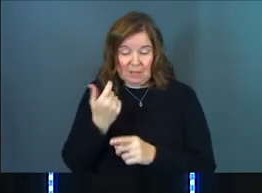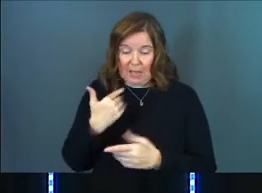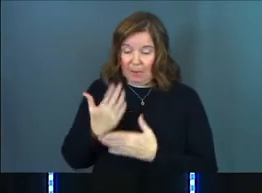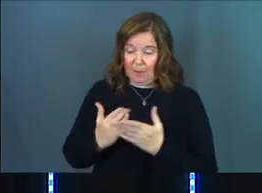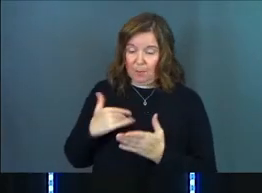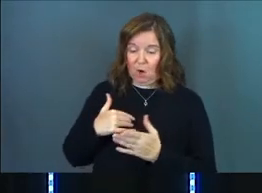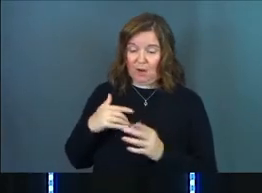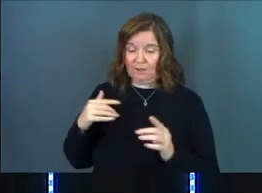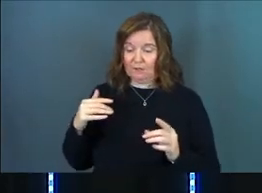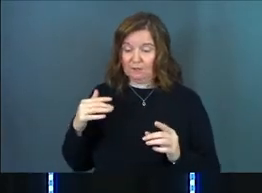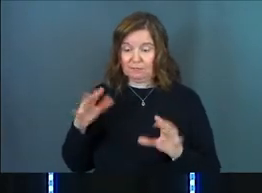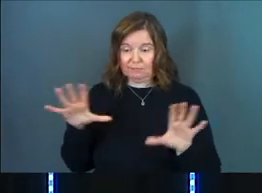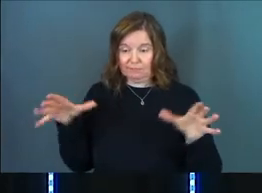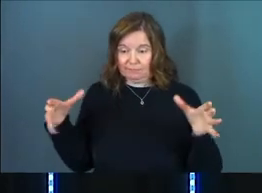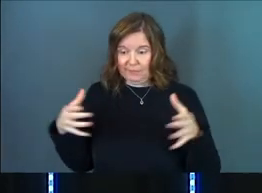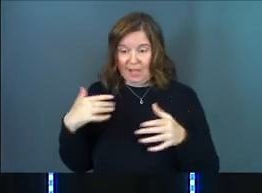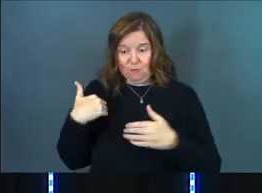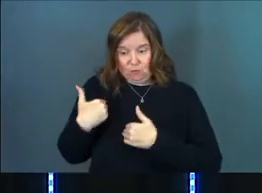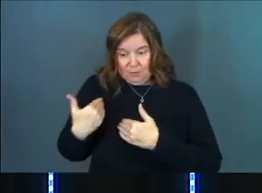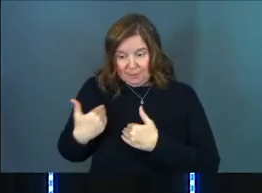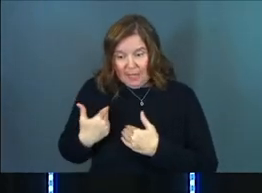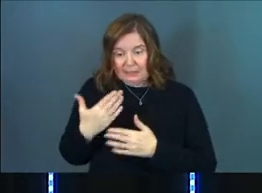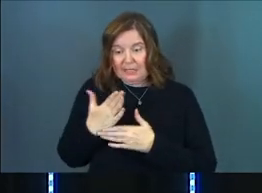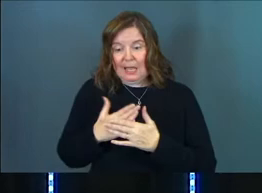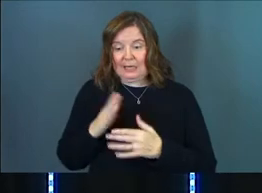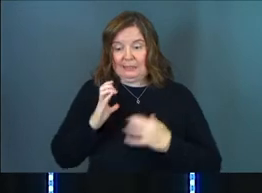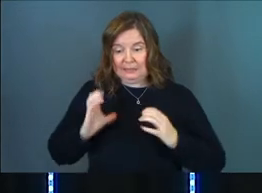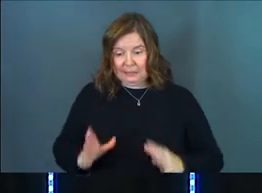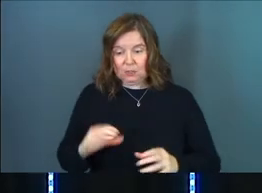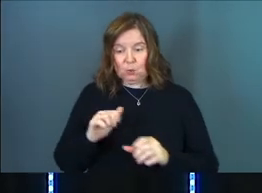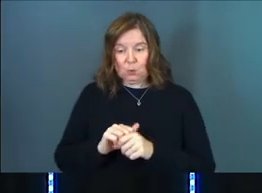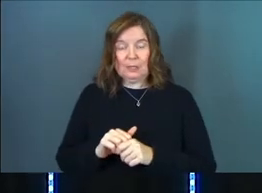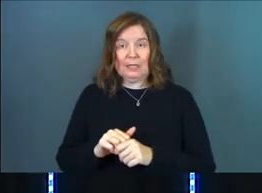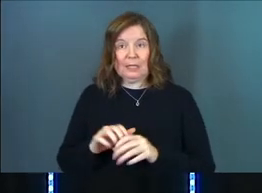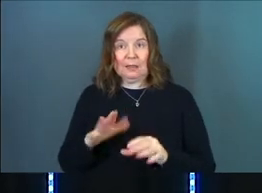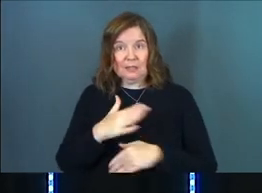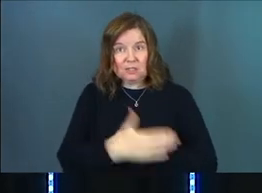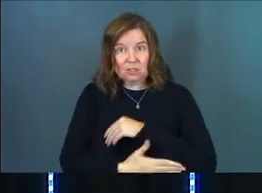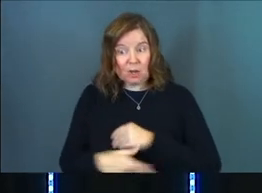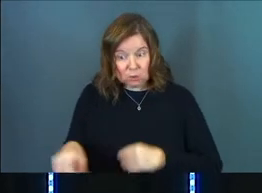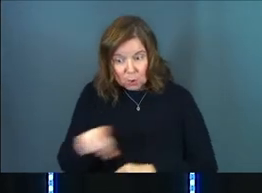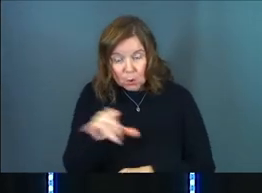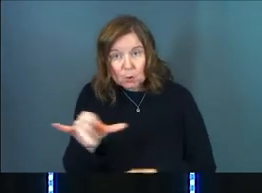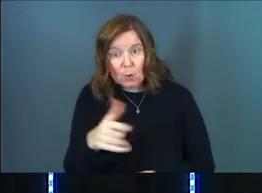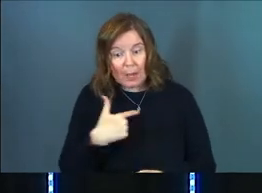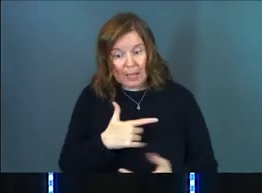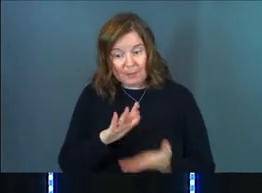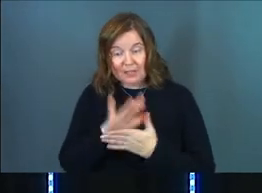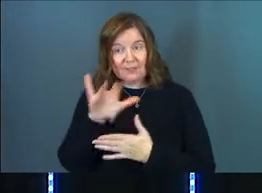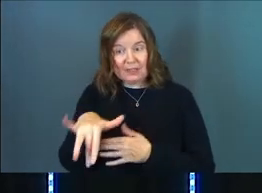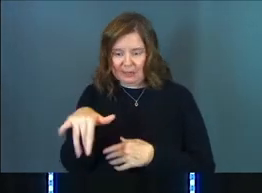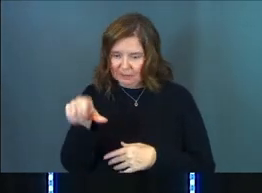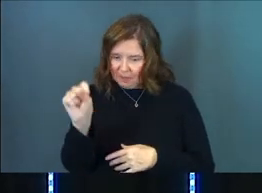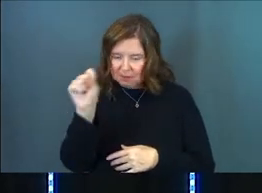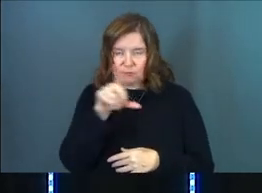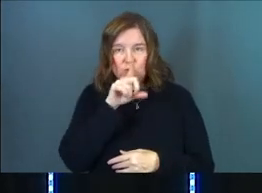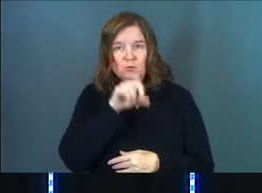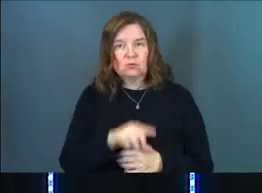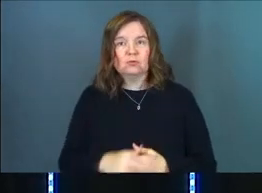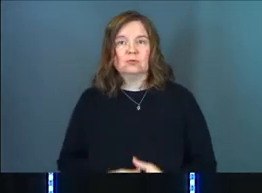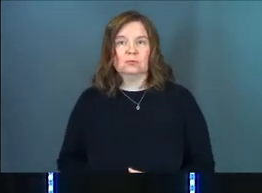I'm a part of a democracy, and I have a responsibility as a citizen within the democracy. So do you. I believe in that,